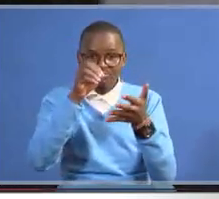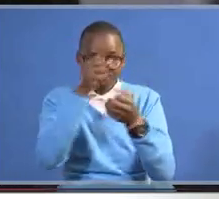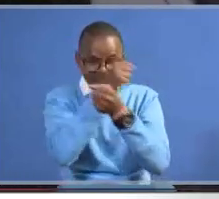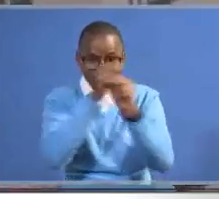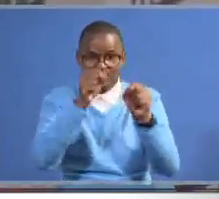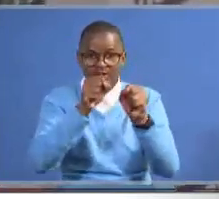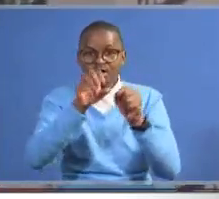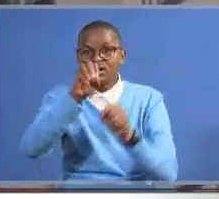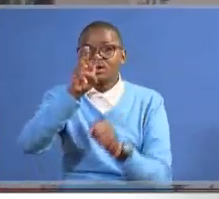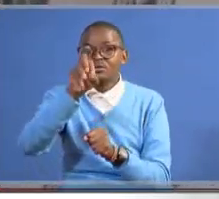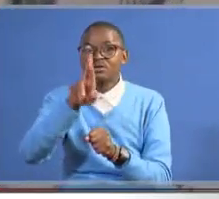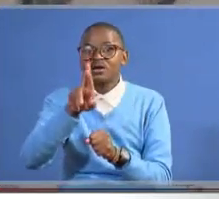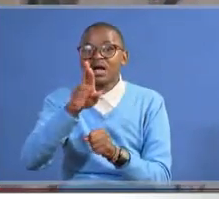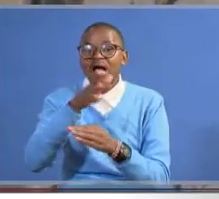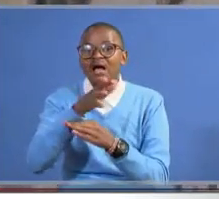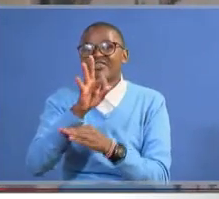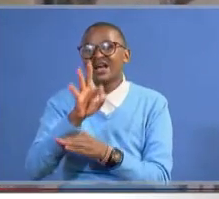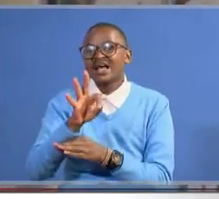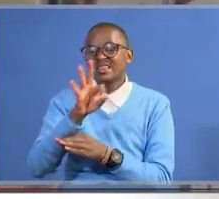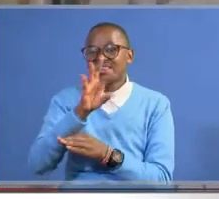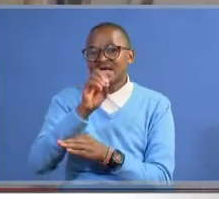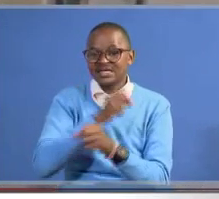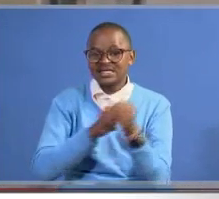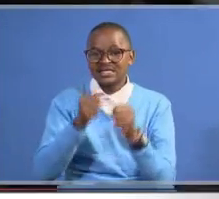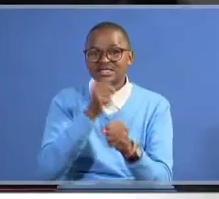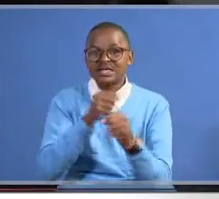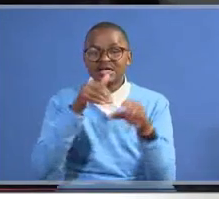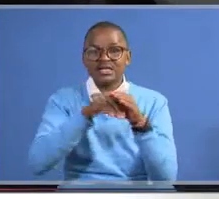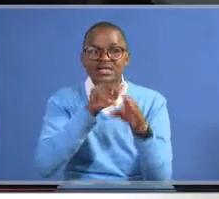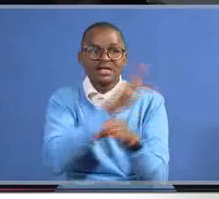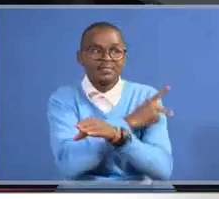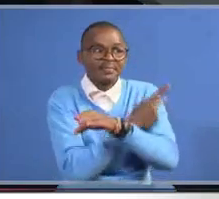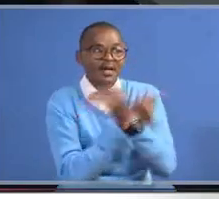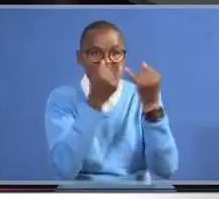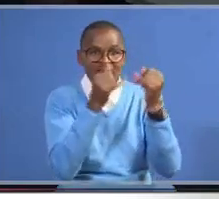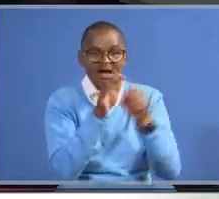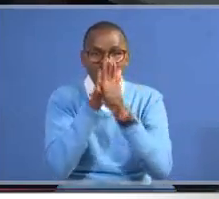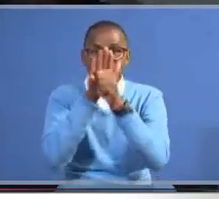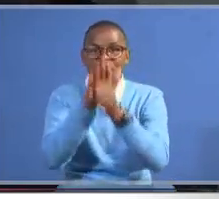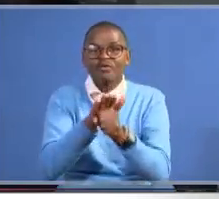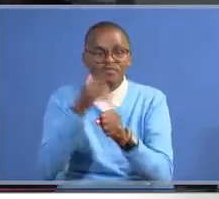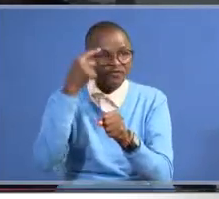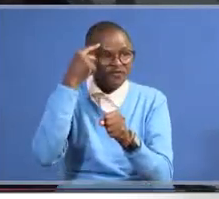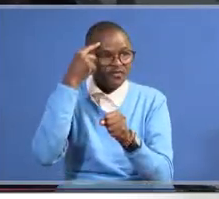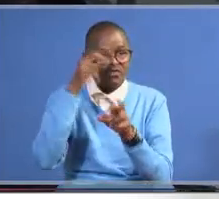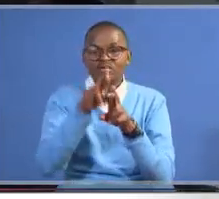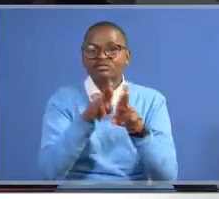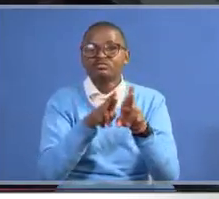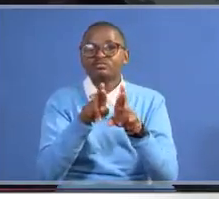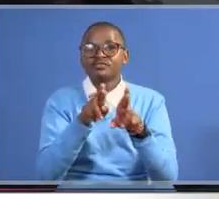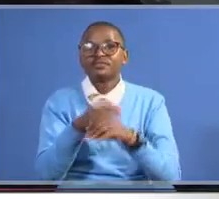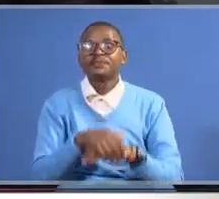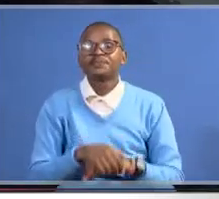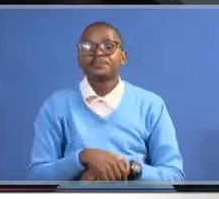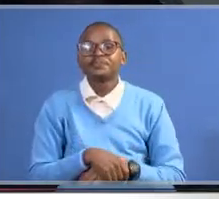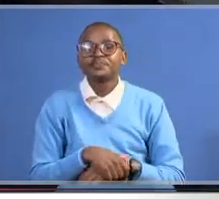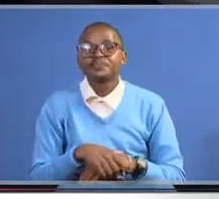al-bashir after three decades in power and are now pushing for civilian rule